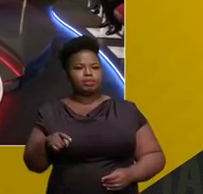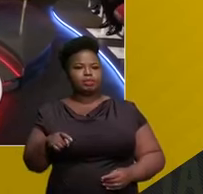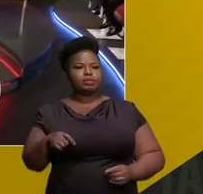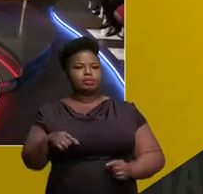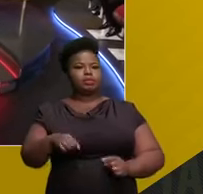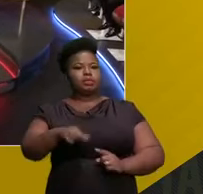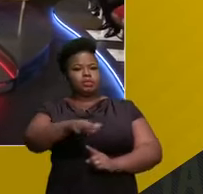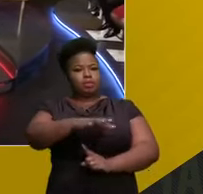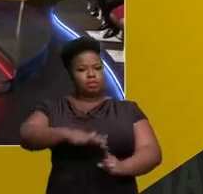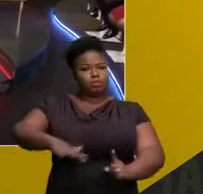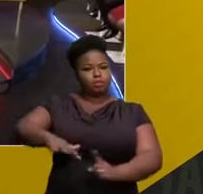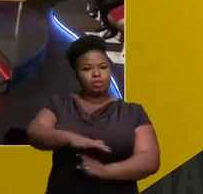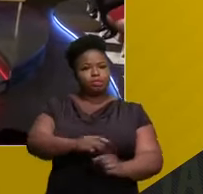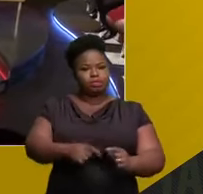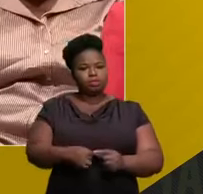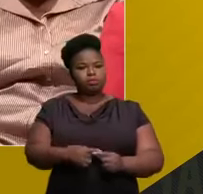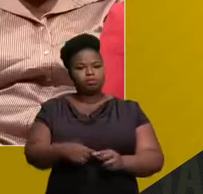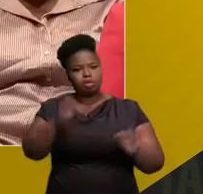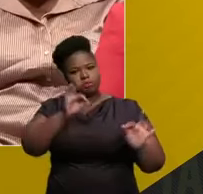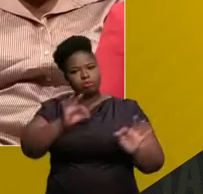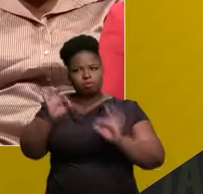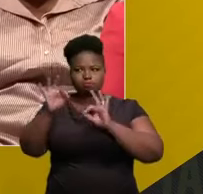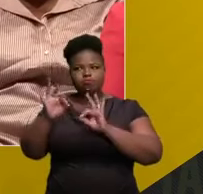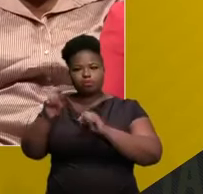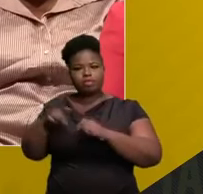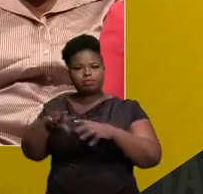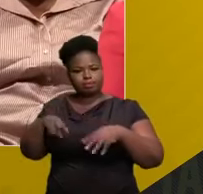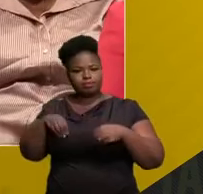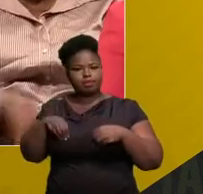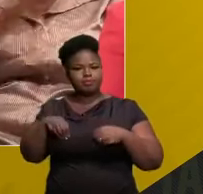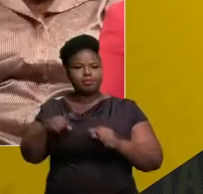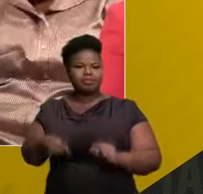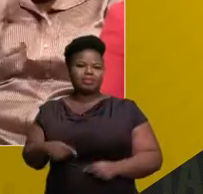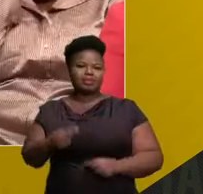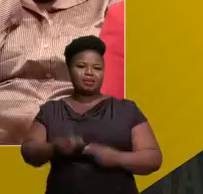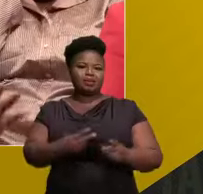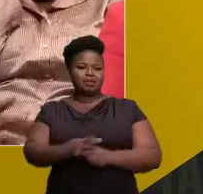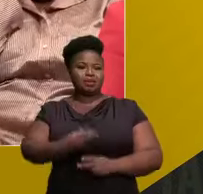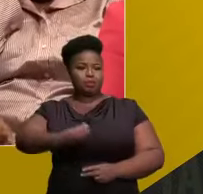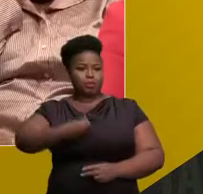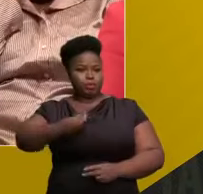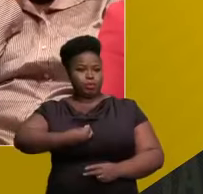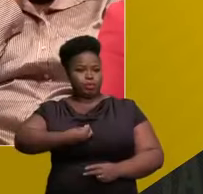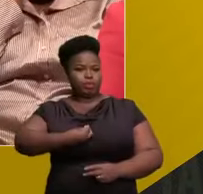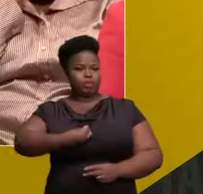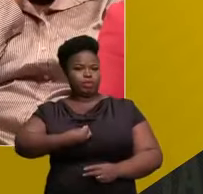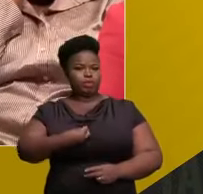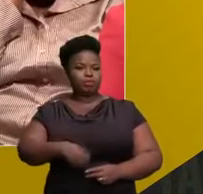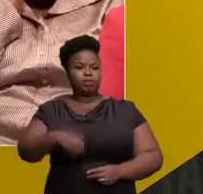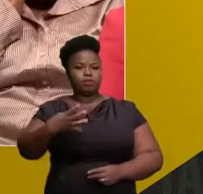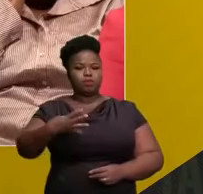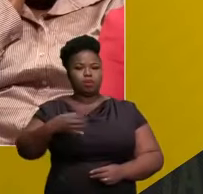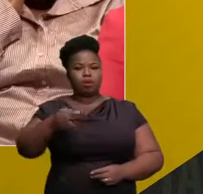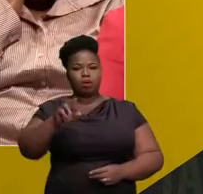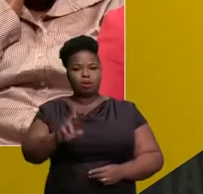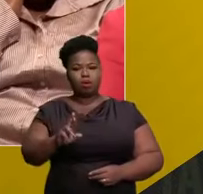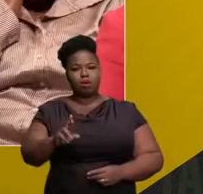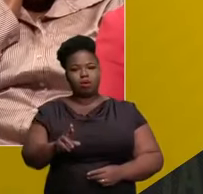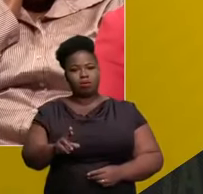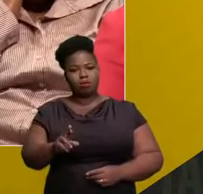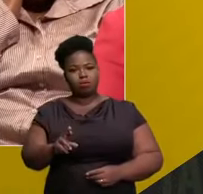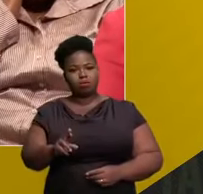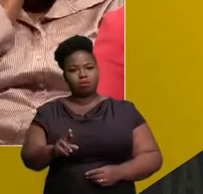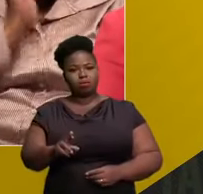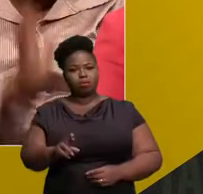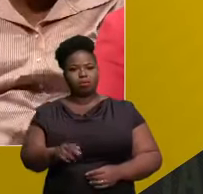ha ha ha ha ha ha ha ha ha especially with the fourth industrial revolution that is currently,